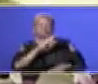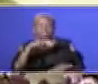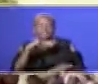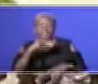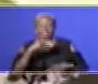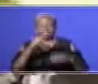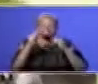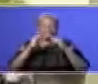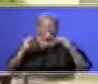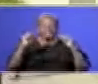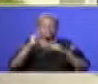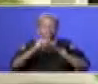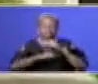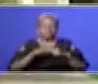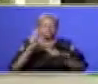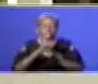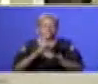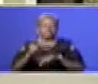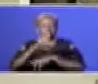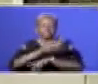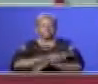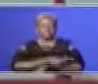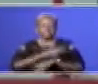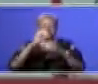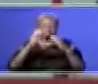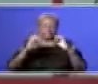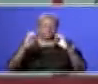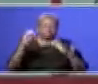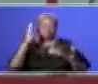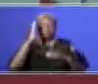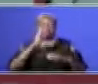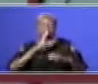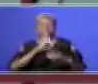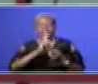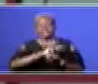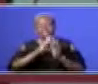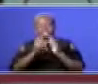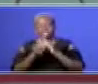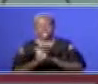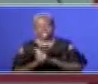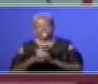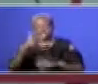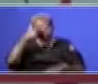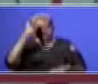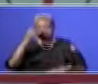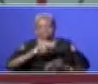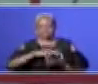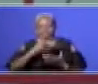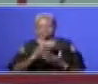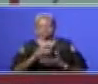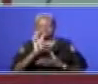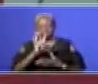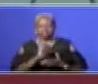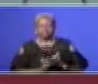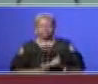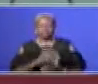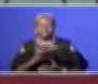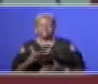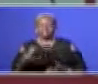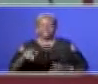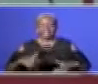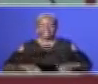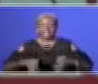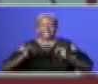celebrations will forever be changed because of the tragedy, but the legacy of the fallen four will live on. Their lives were a